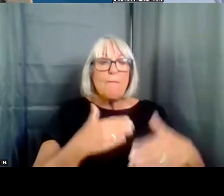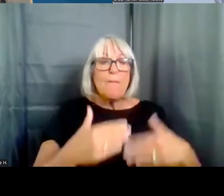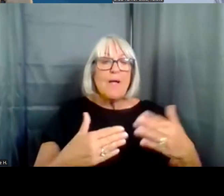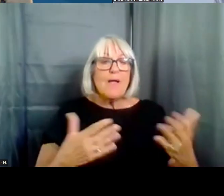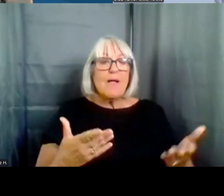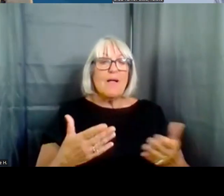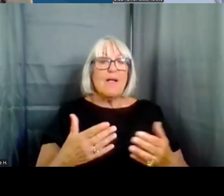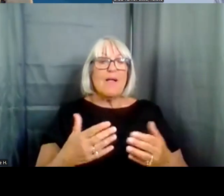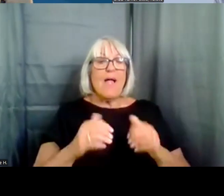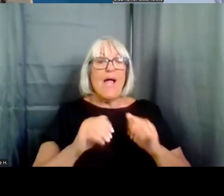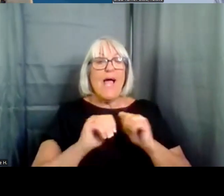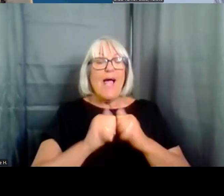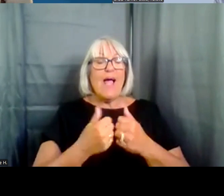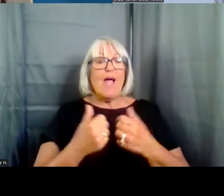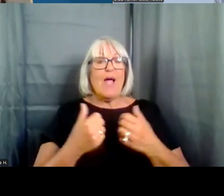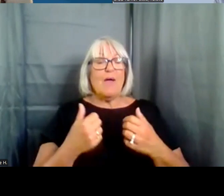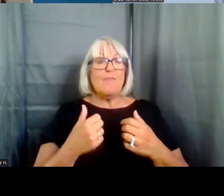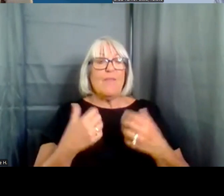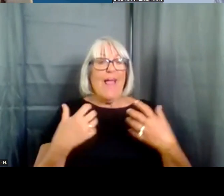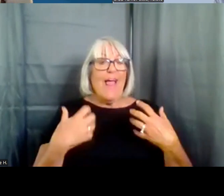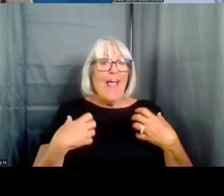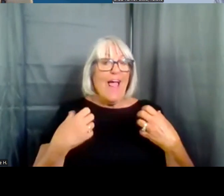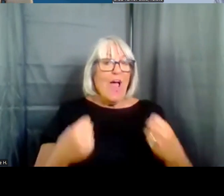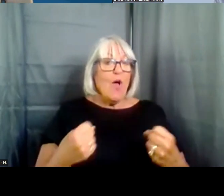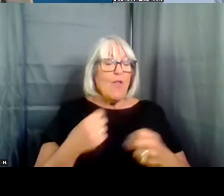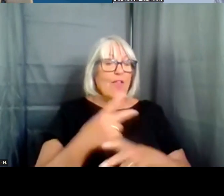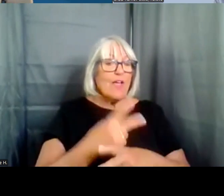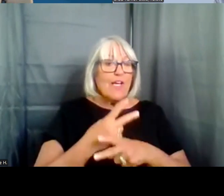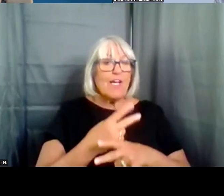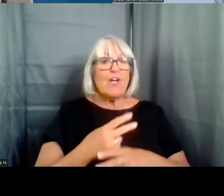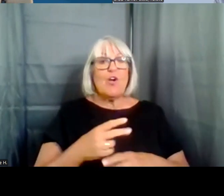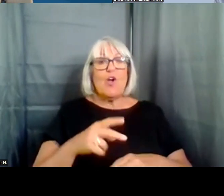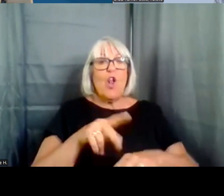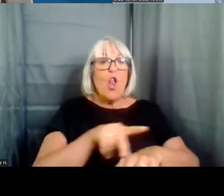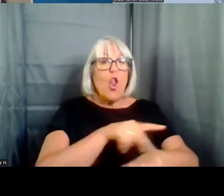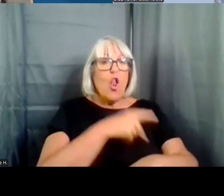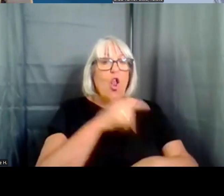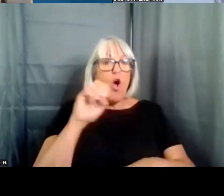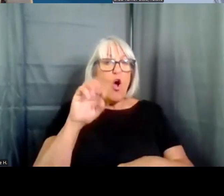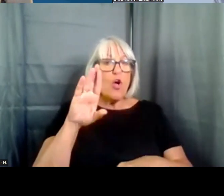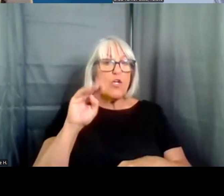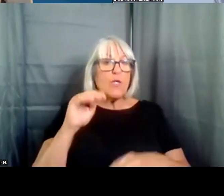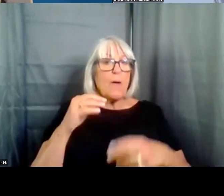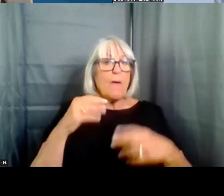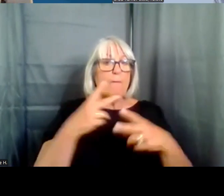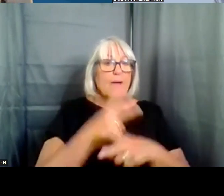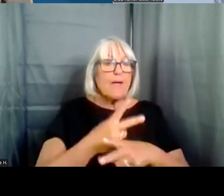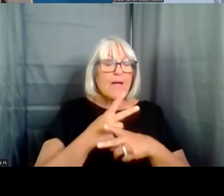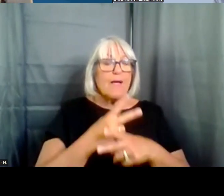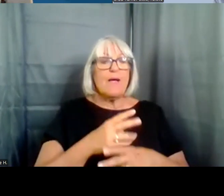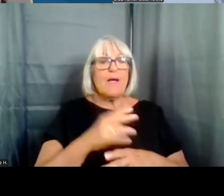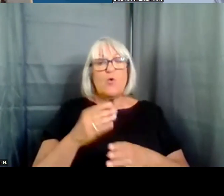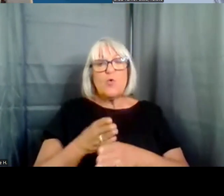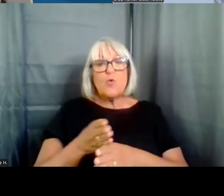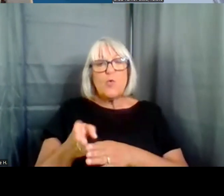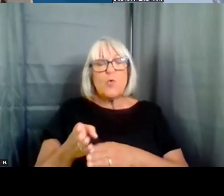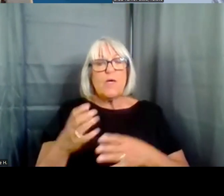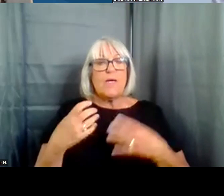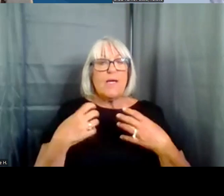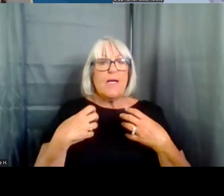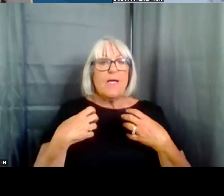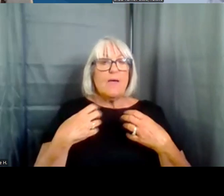the healthcare or long-term care space and direct care workers specifically. Thank you for that. Jen, coming to you to close us out.